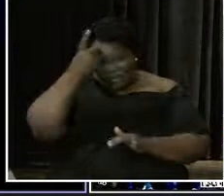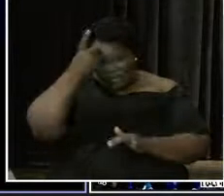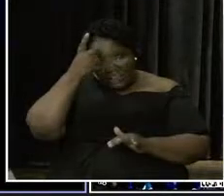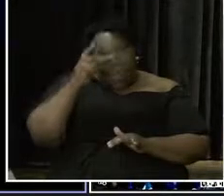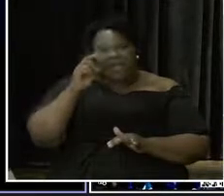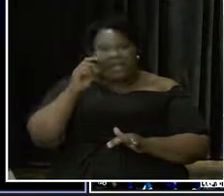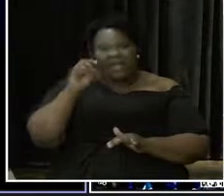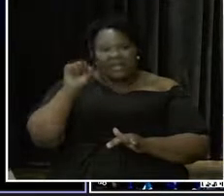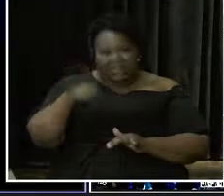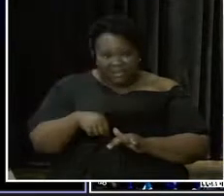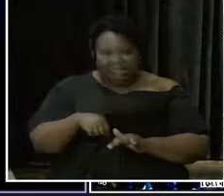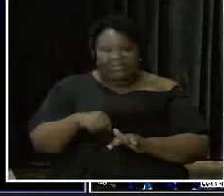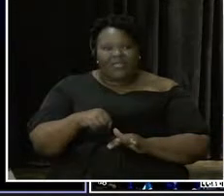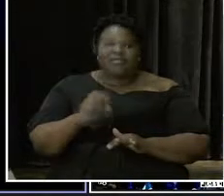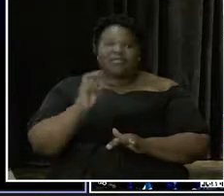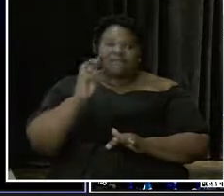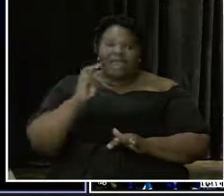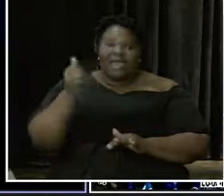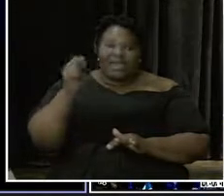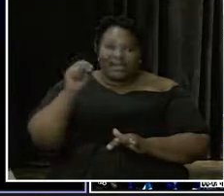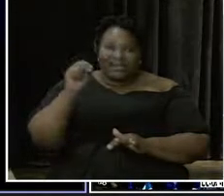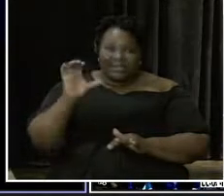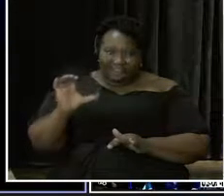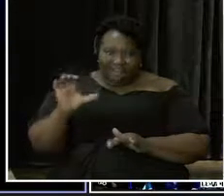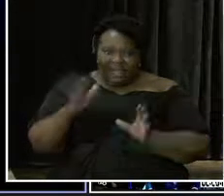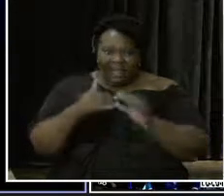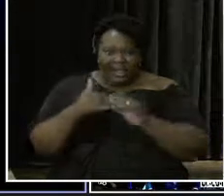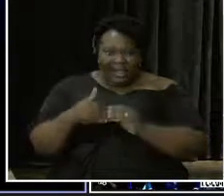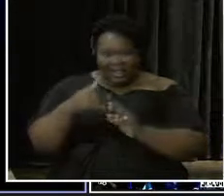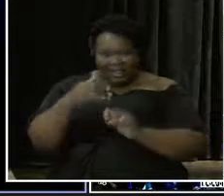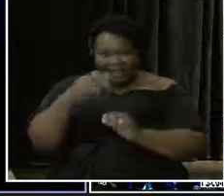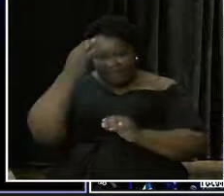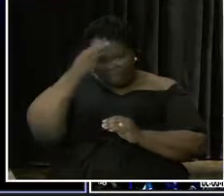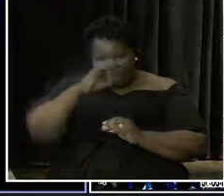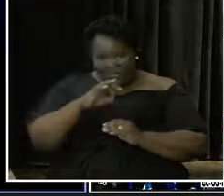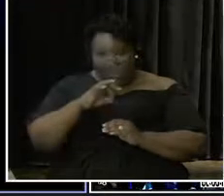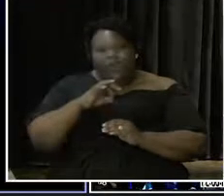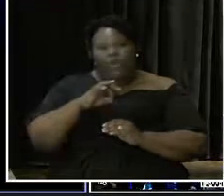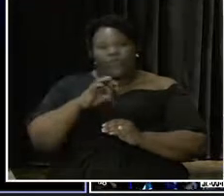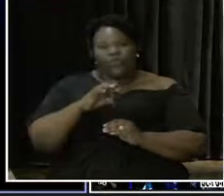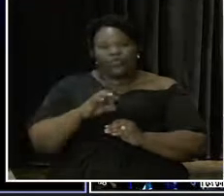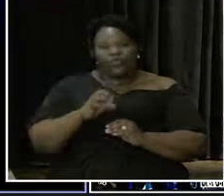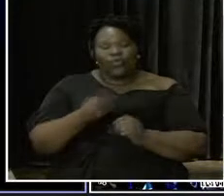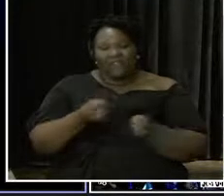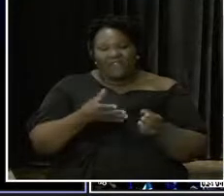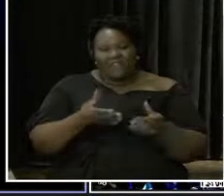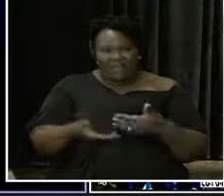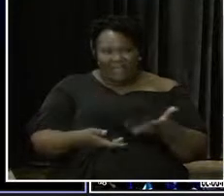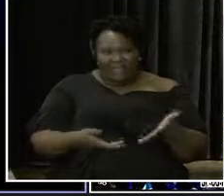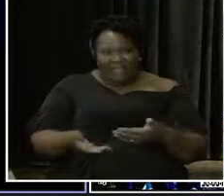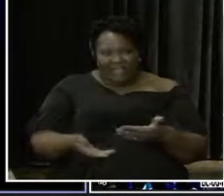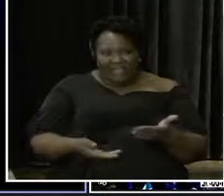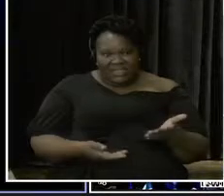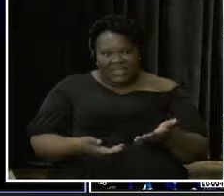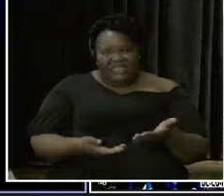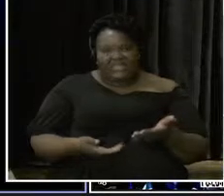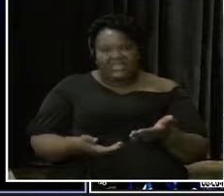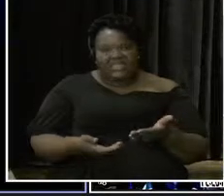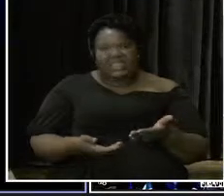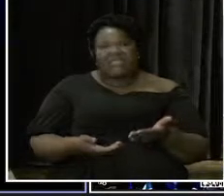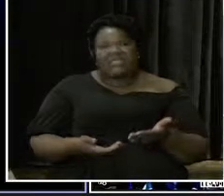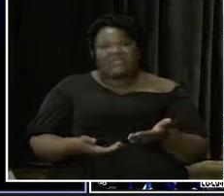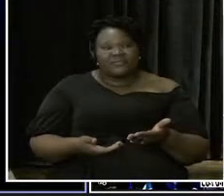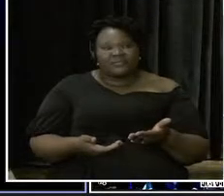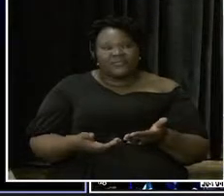indeed on course, and the ANC-led municipality will continue to deliver services to change the material